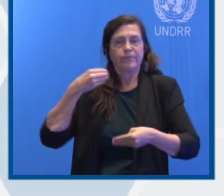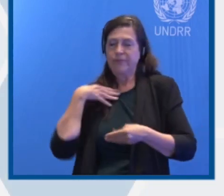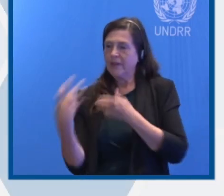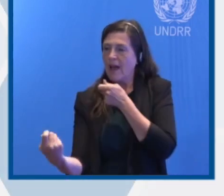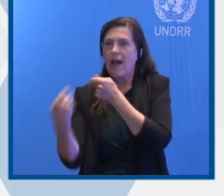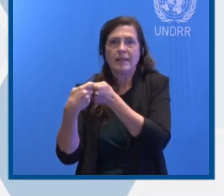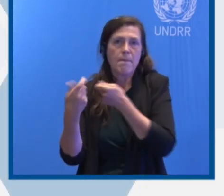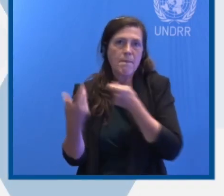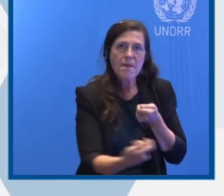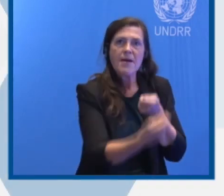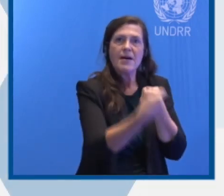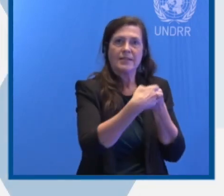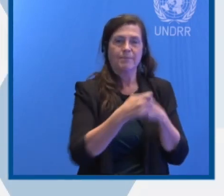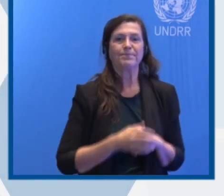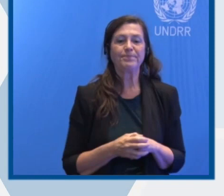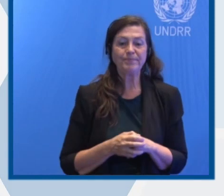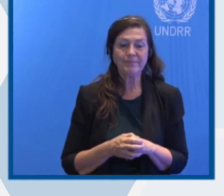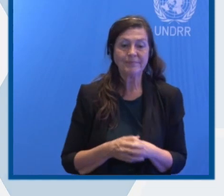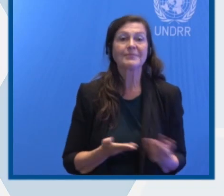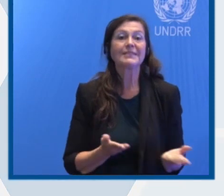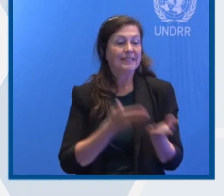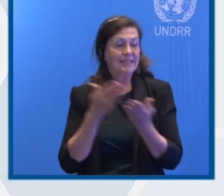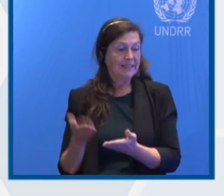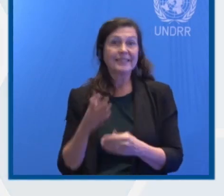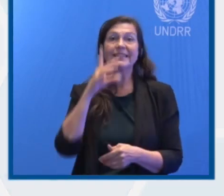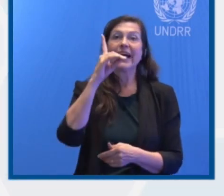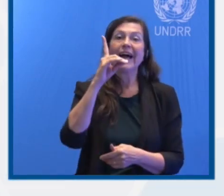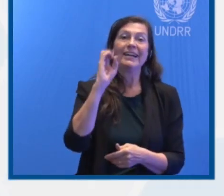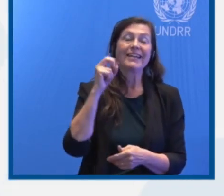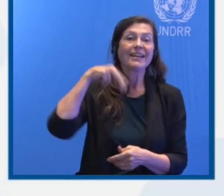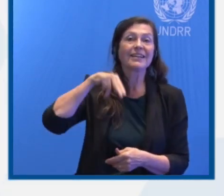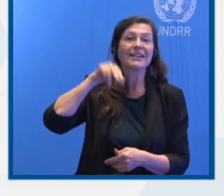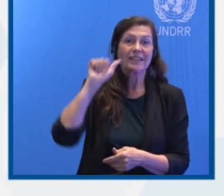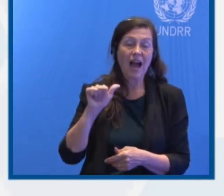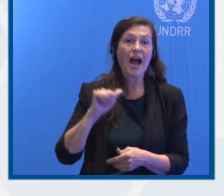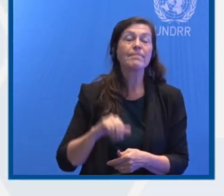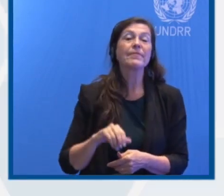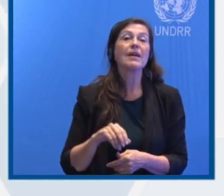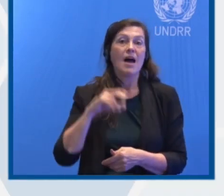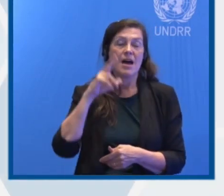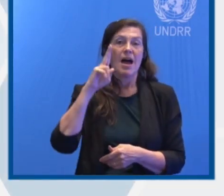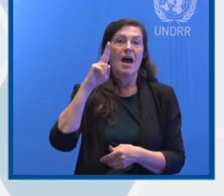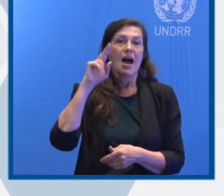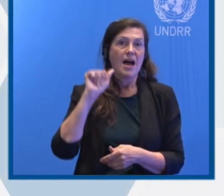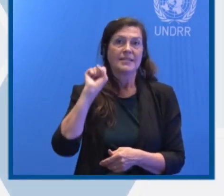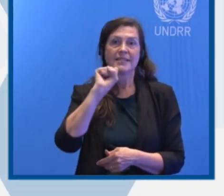to Dr. Dena Asaf. She is the UN Resident Coordinator in UAE.